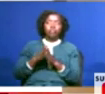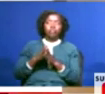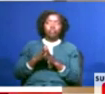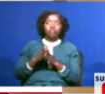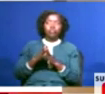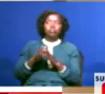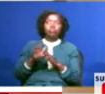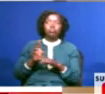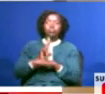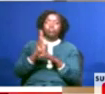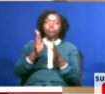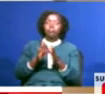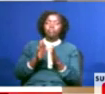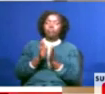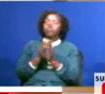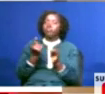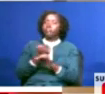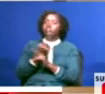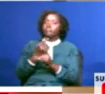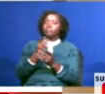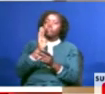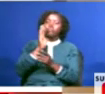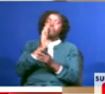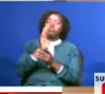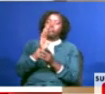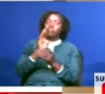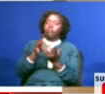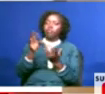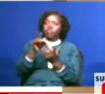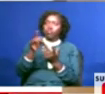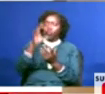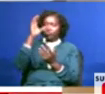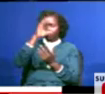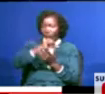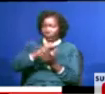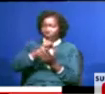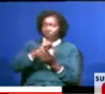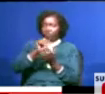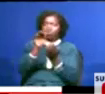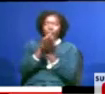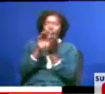to numerous borrowing options but lack saving options and discipline.